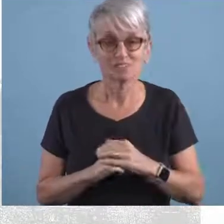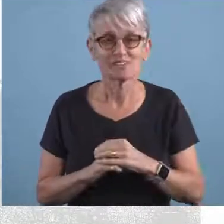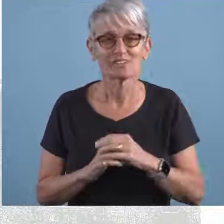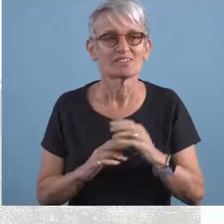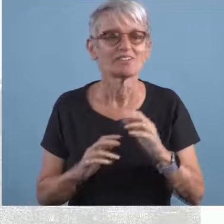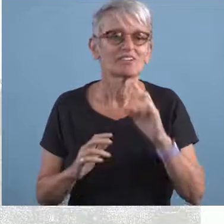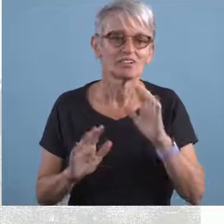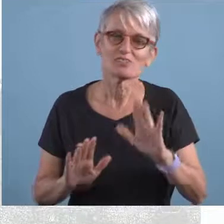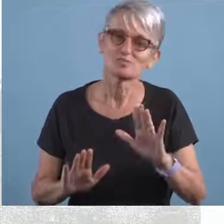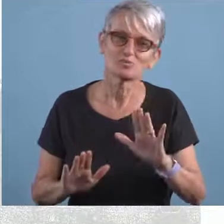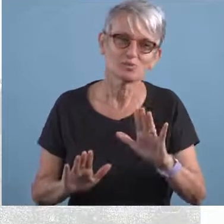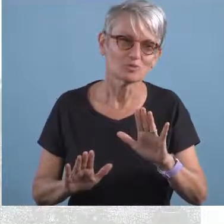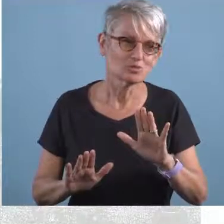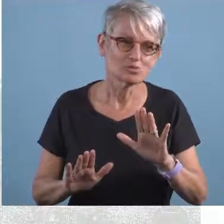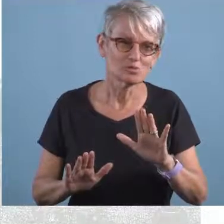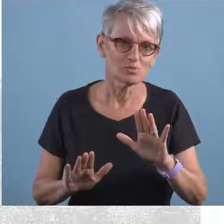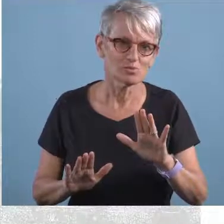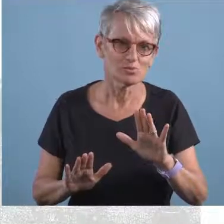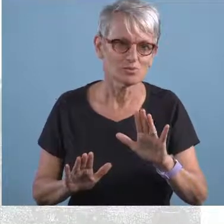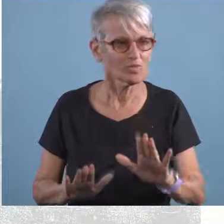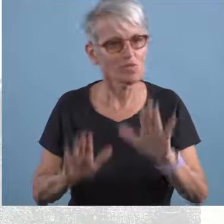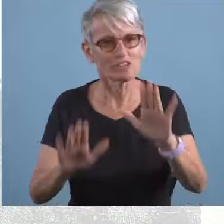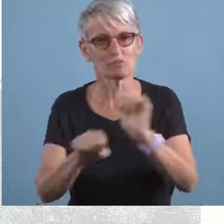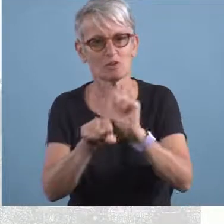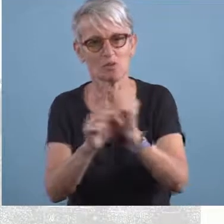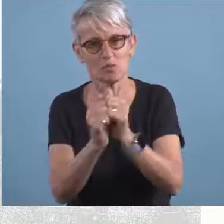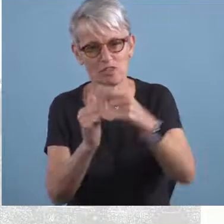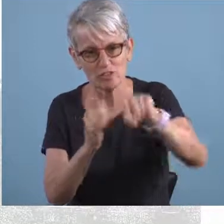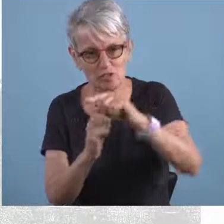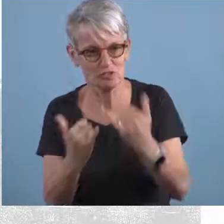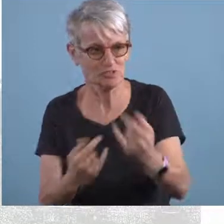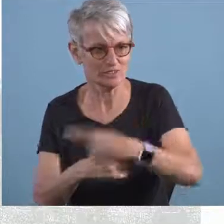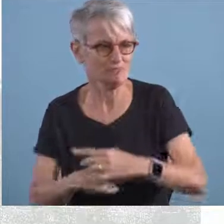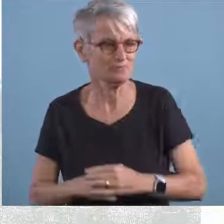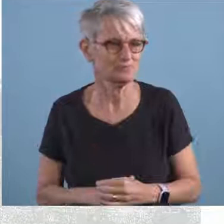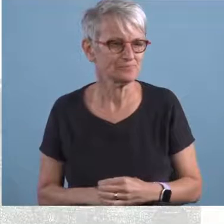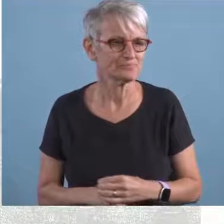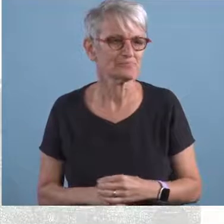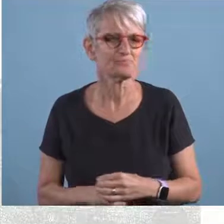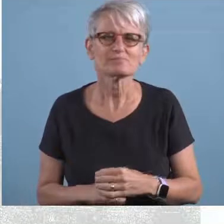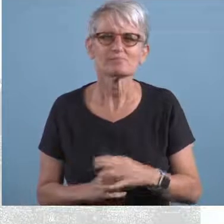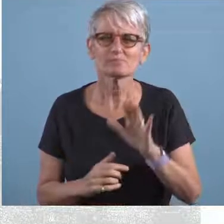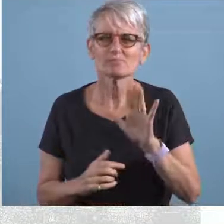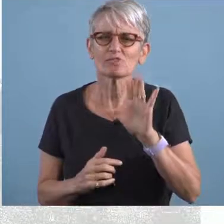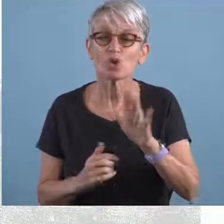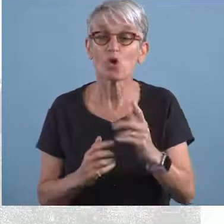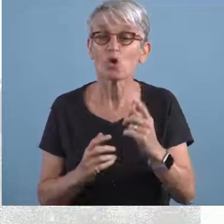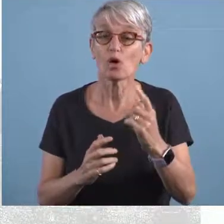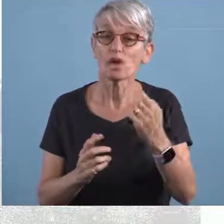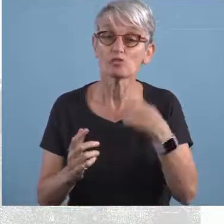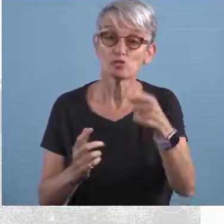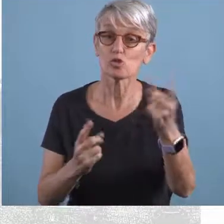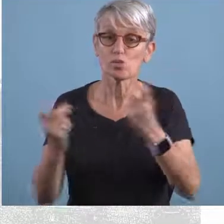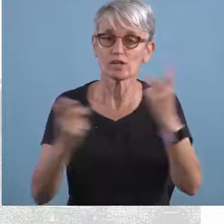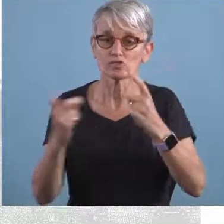Lovely to be working with you today. Please ask your questions as they come up. No need to